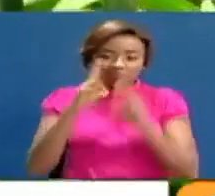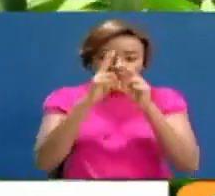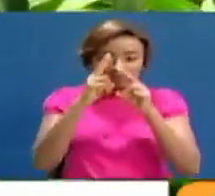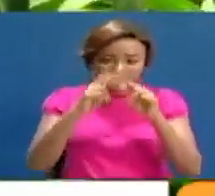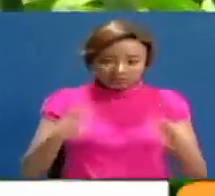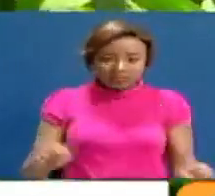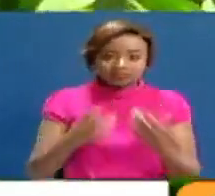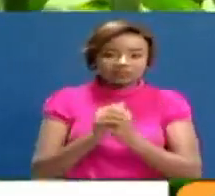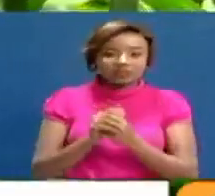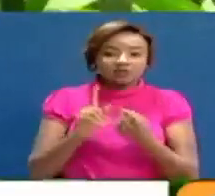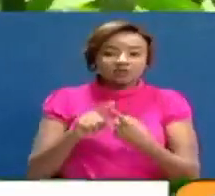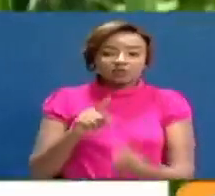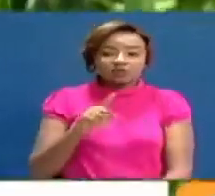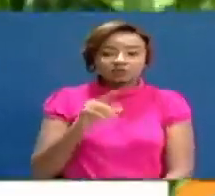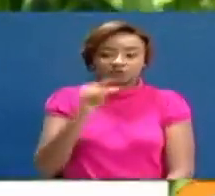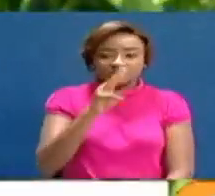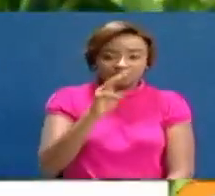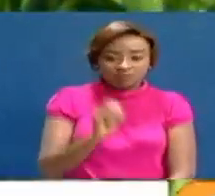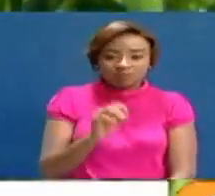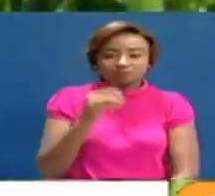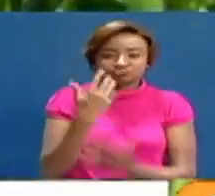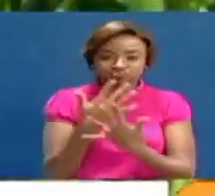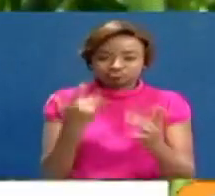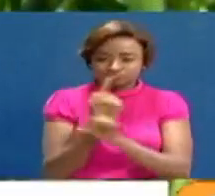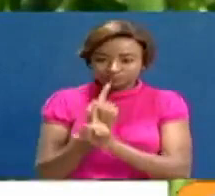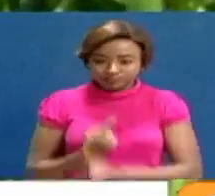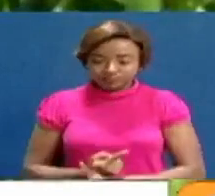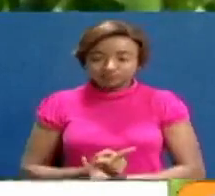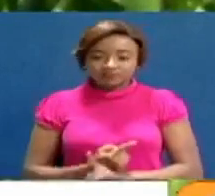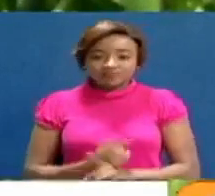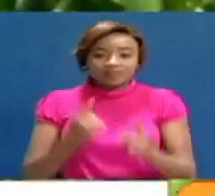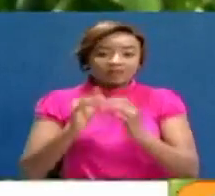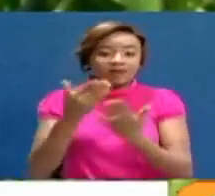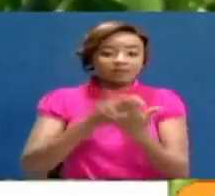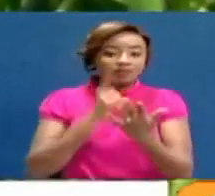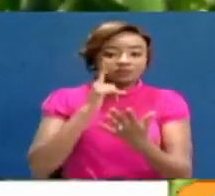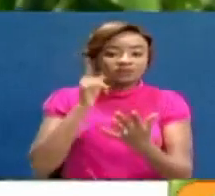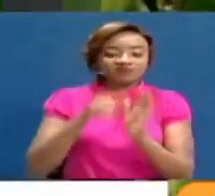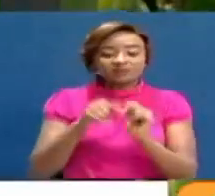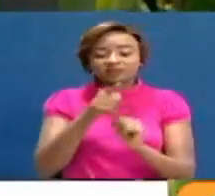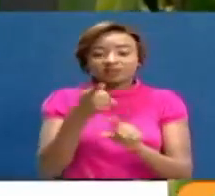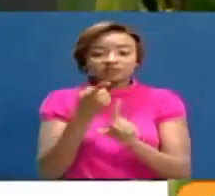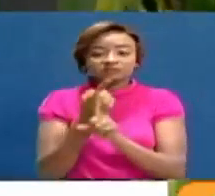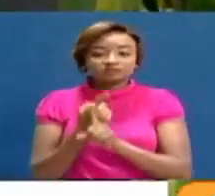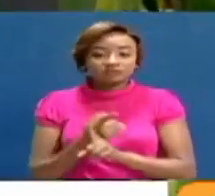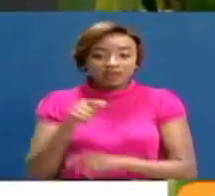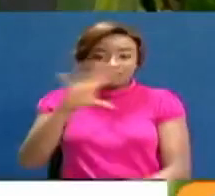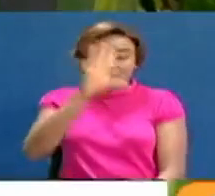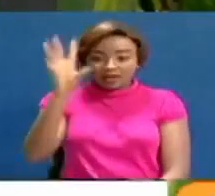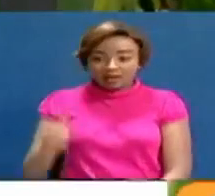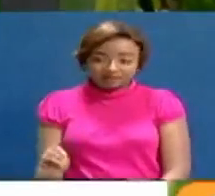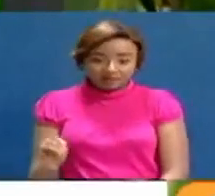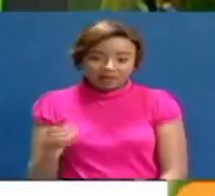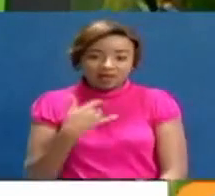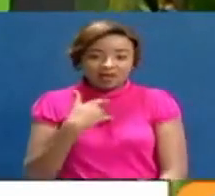maize and cassava and has made significant progress in the process. The report on the global status of biotech crops shows that Africa now has